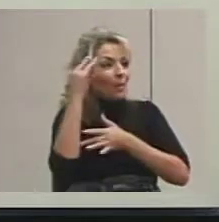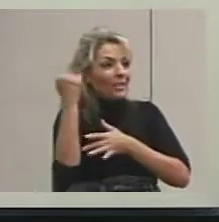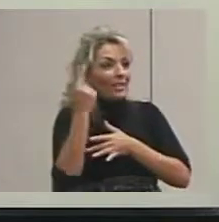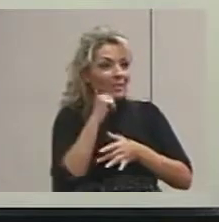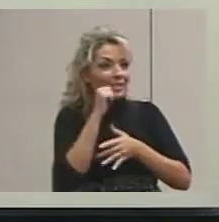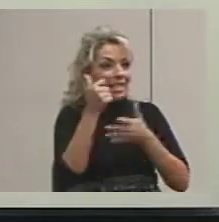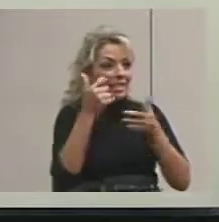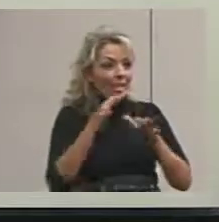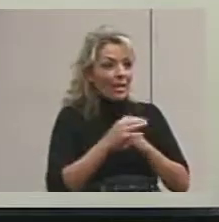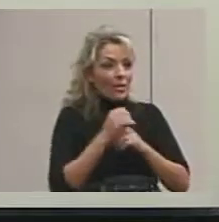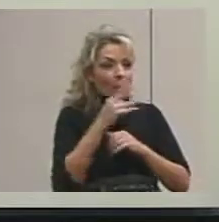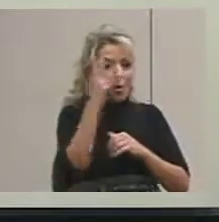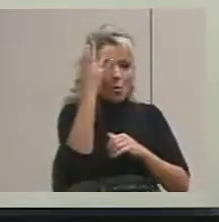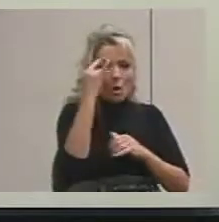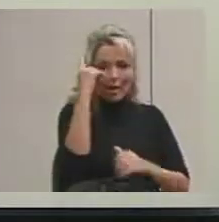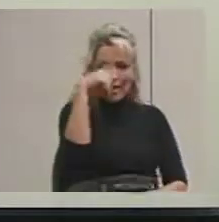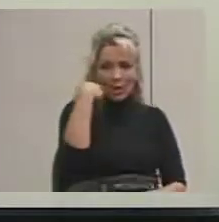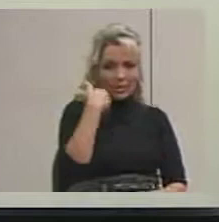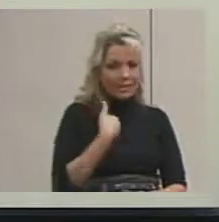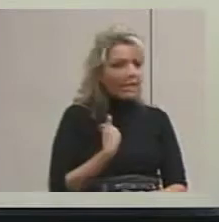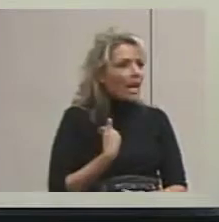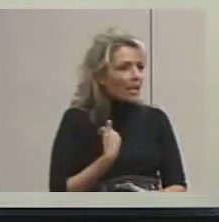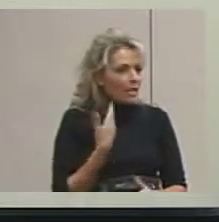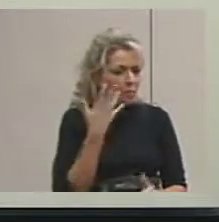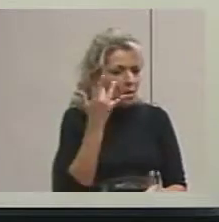done, or for why he looks so tired.